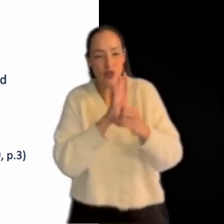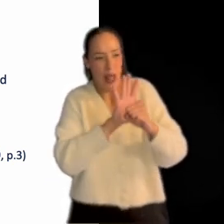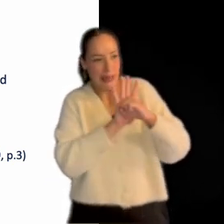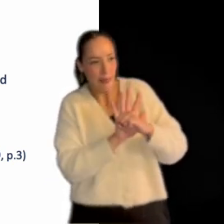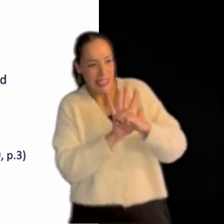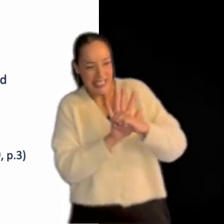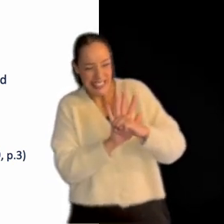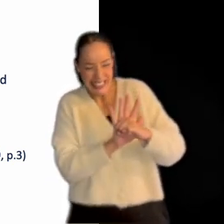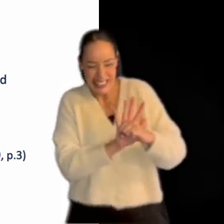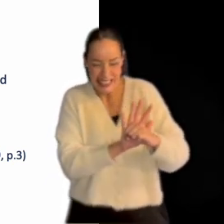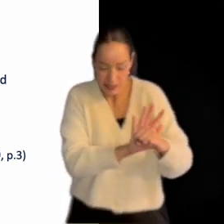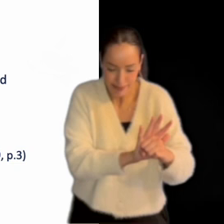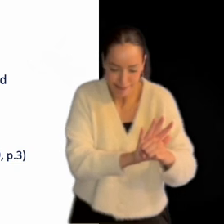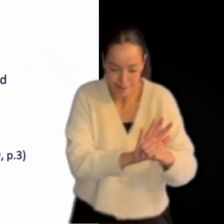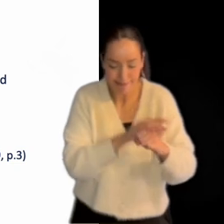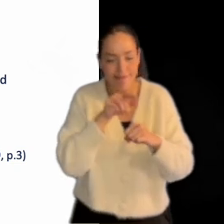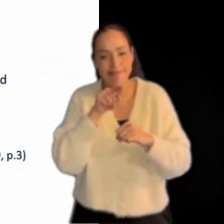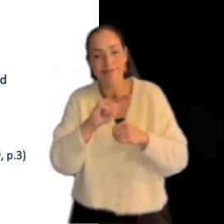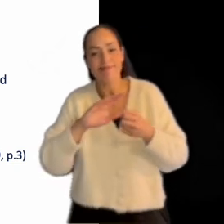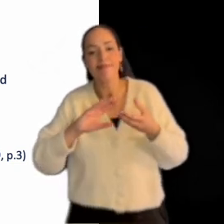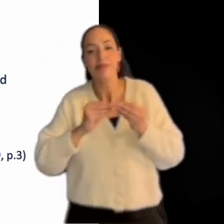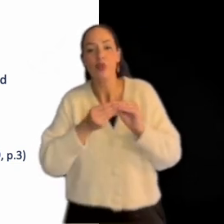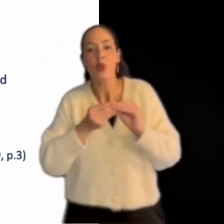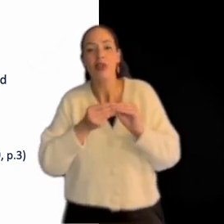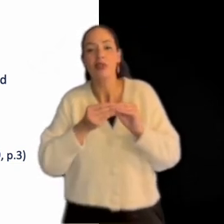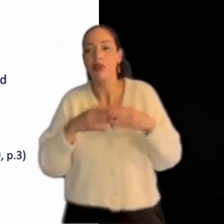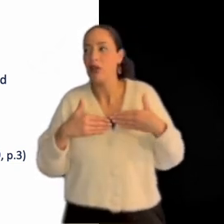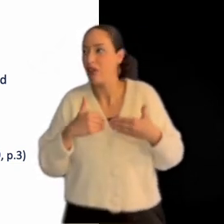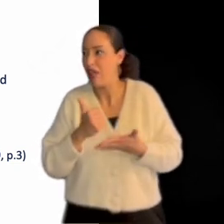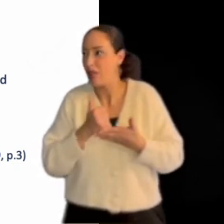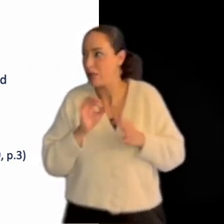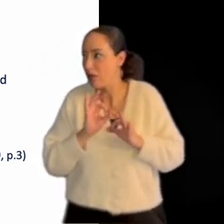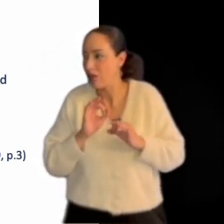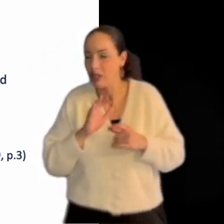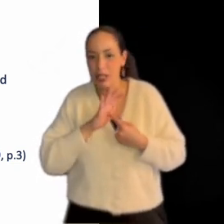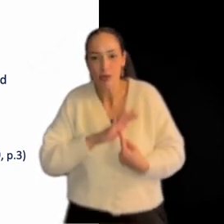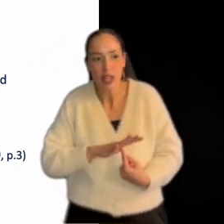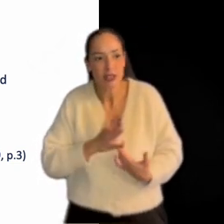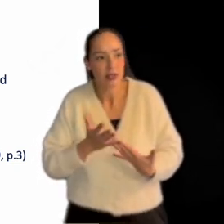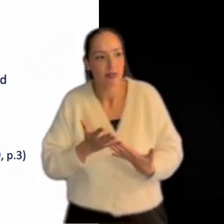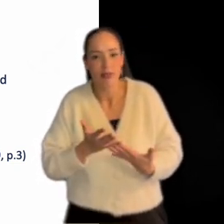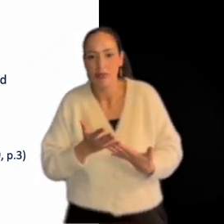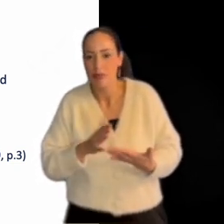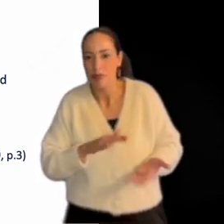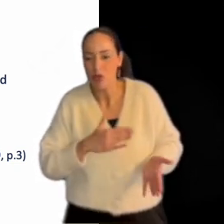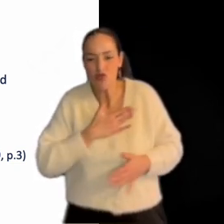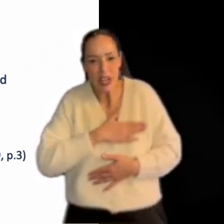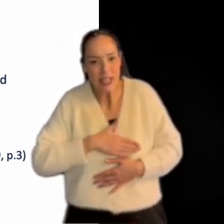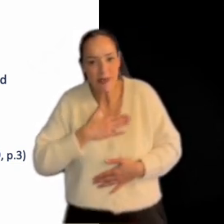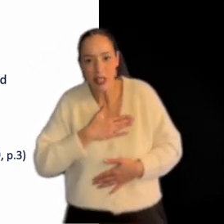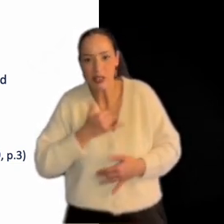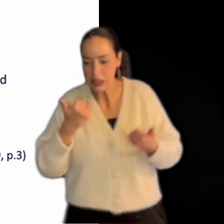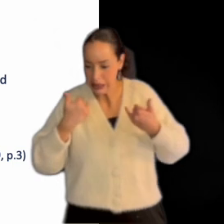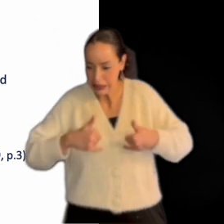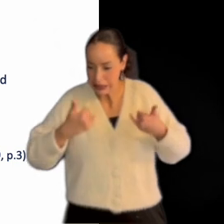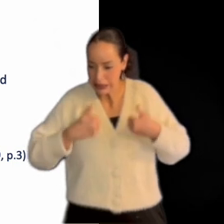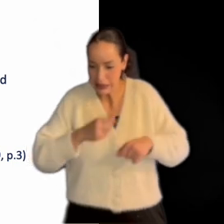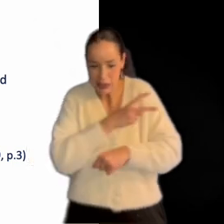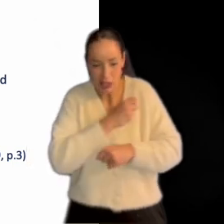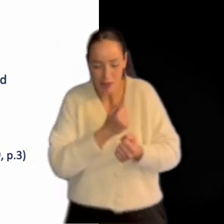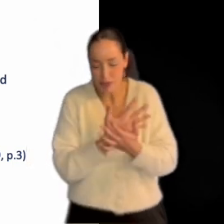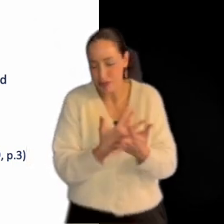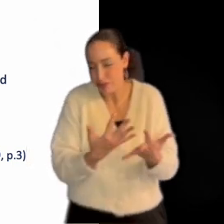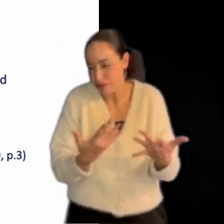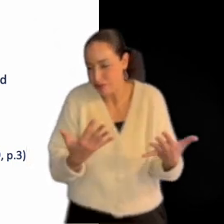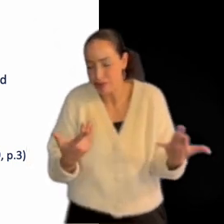and depression, loss and grief. Sickness rates are high, recruitment and retention difficult. So often systems